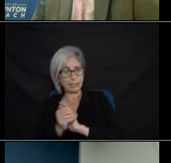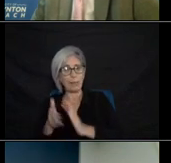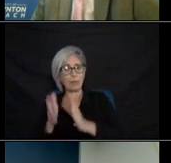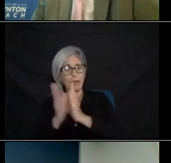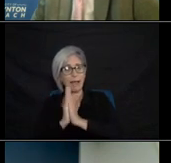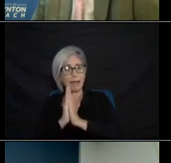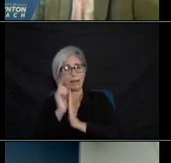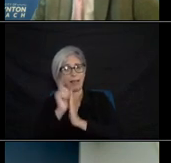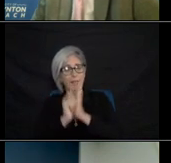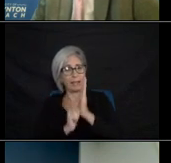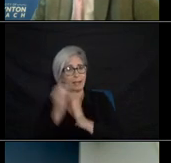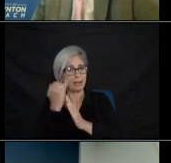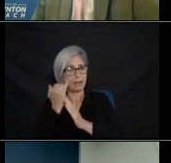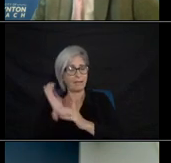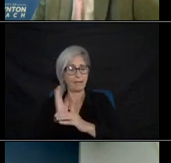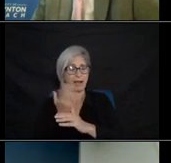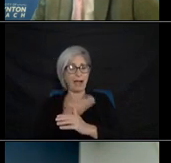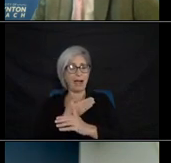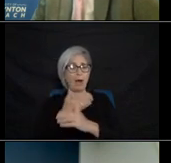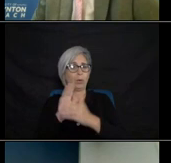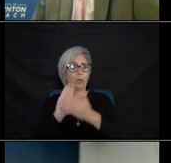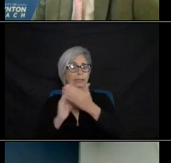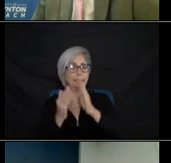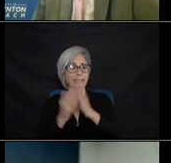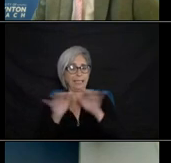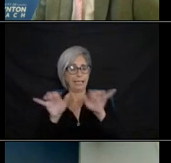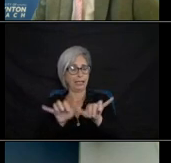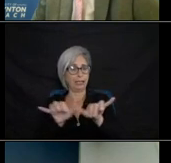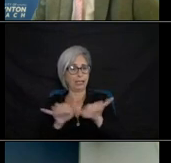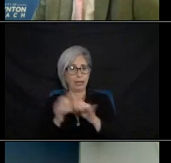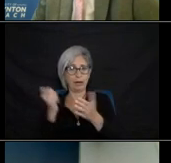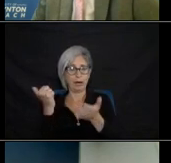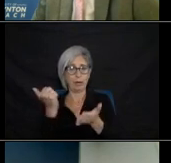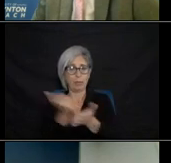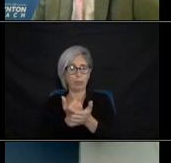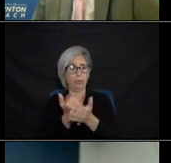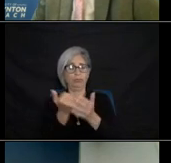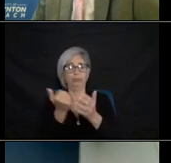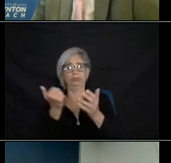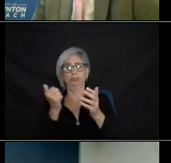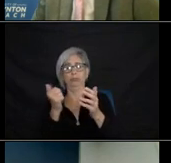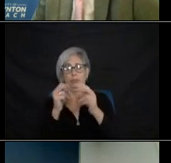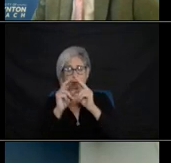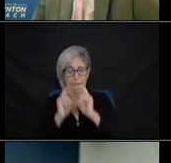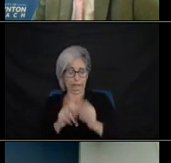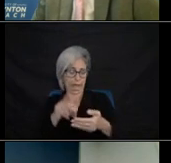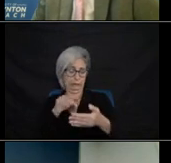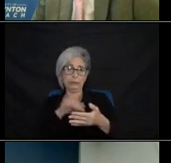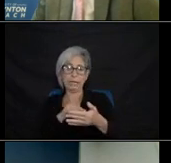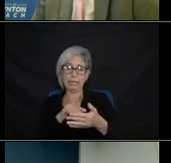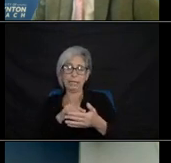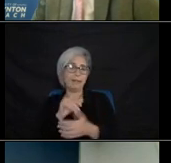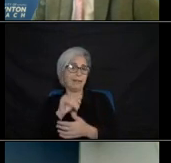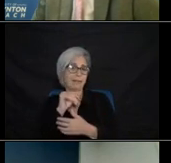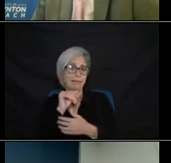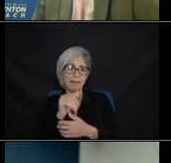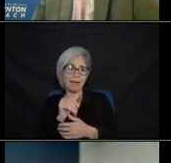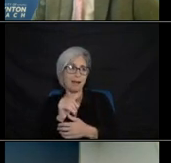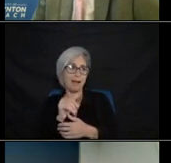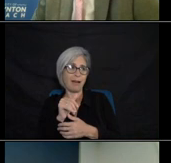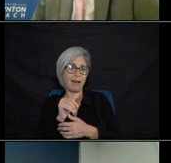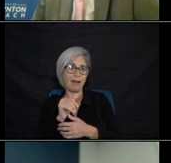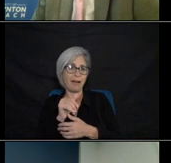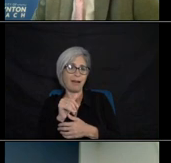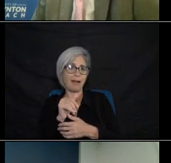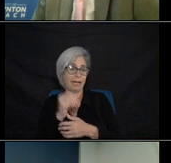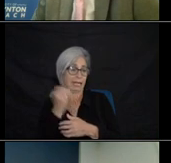legal, if our city engineer approves a study and approval, and it ends up